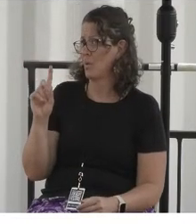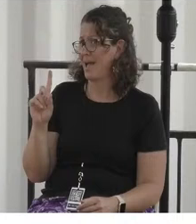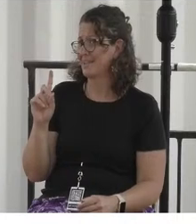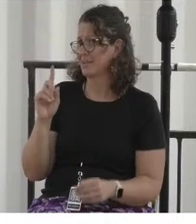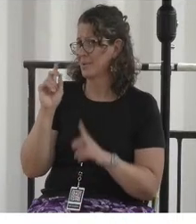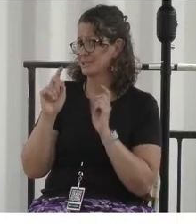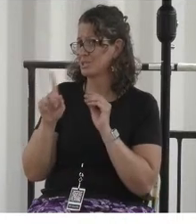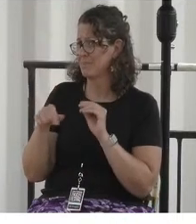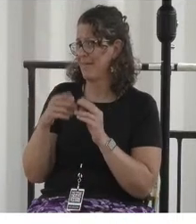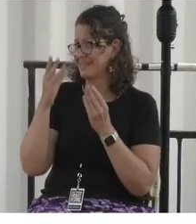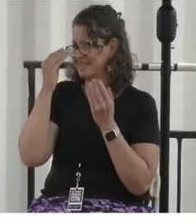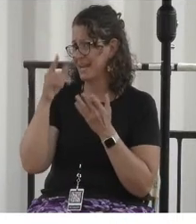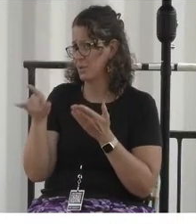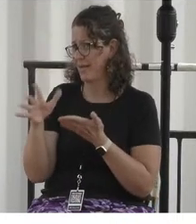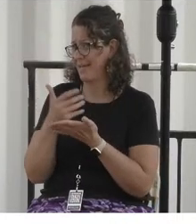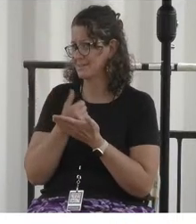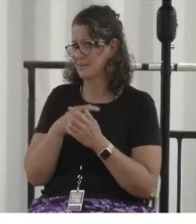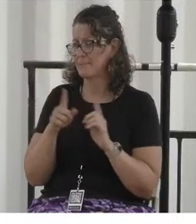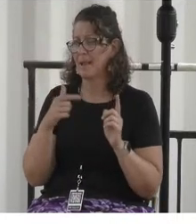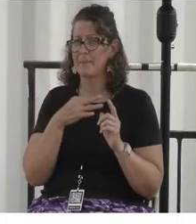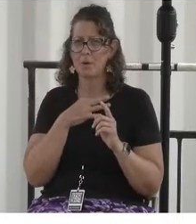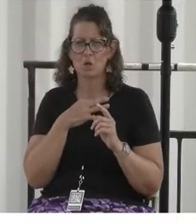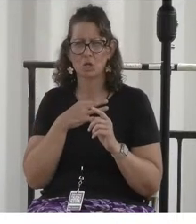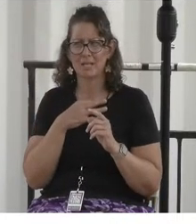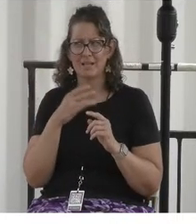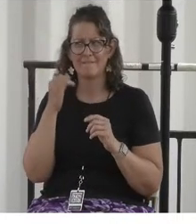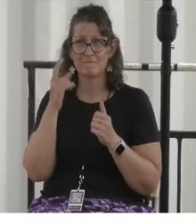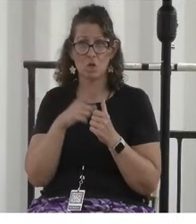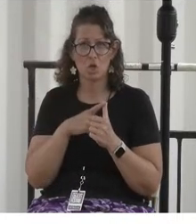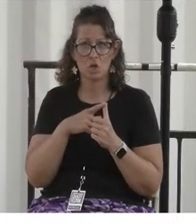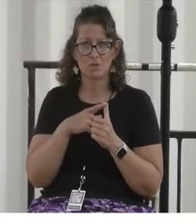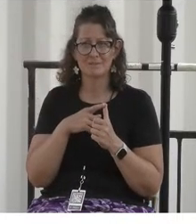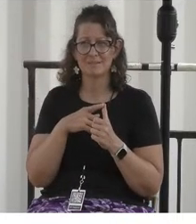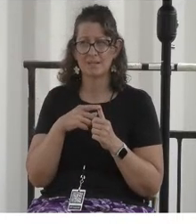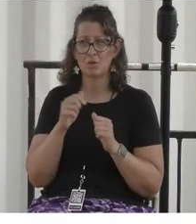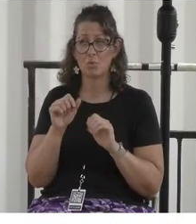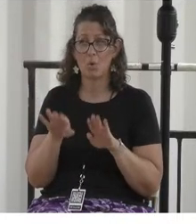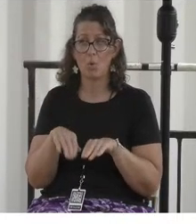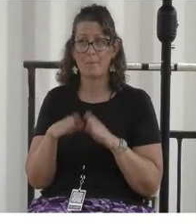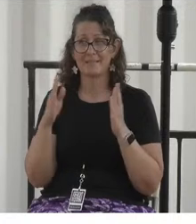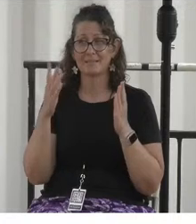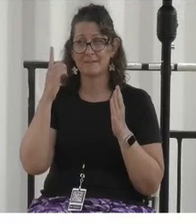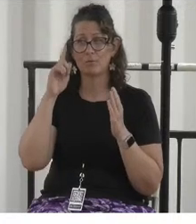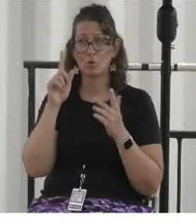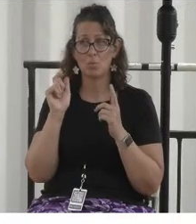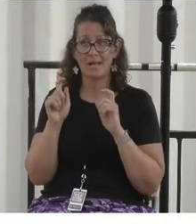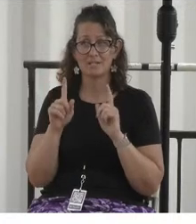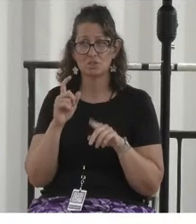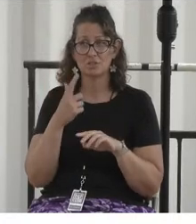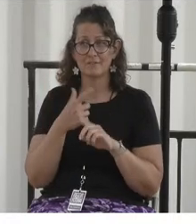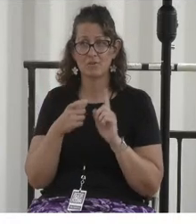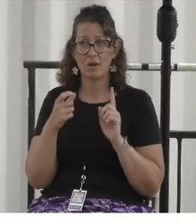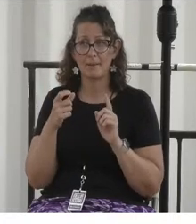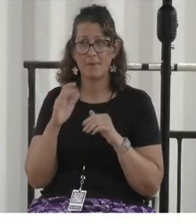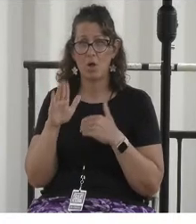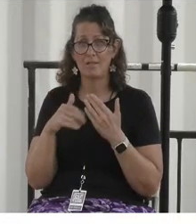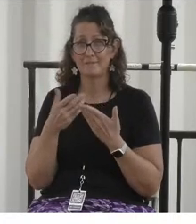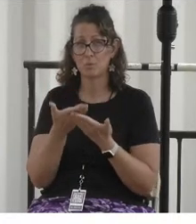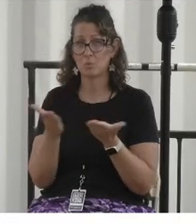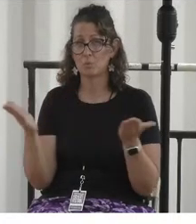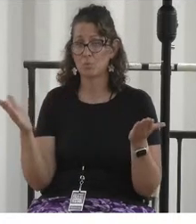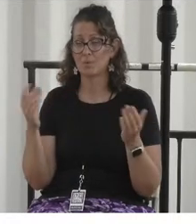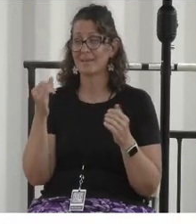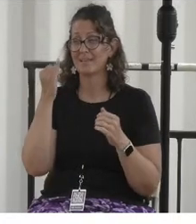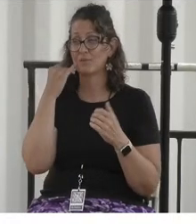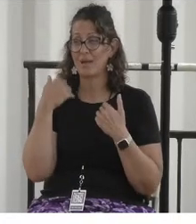you all are collecting, but I'm wondering if first we can just open this up for questions from all of you. So if